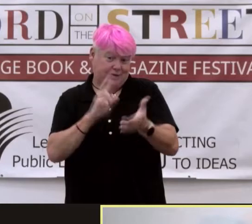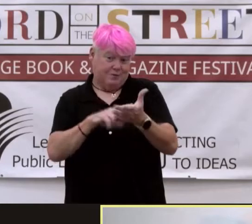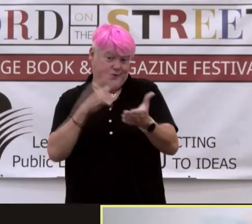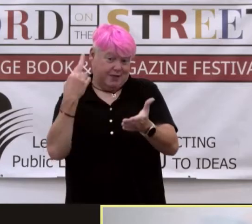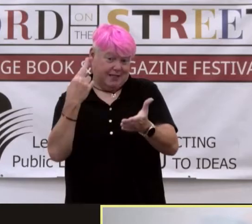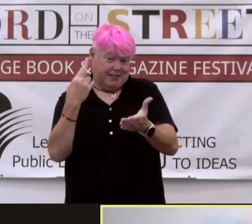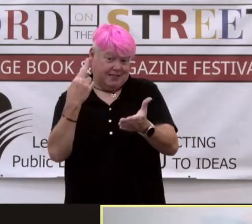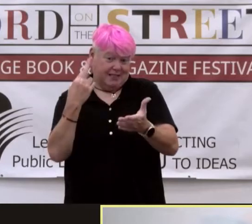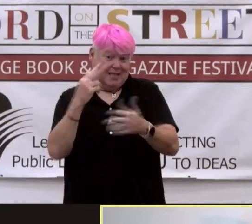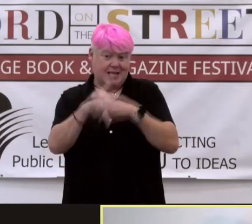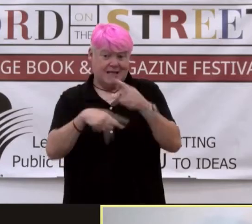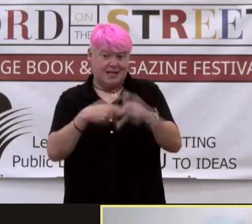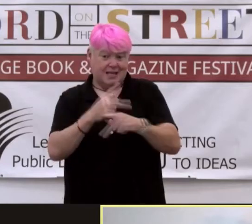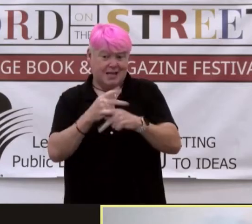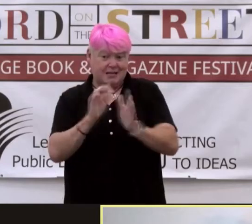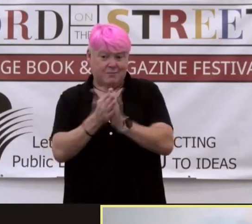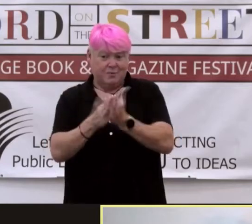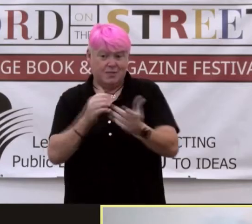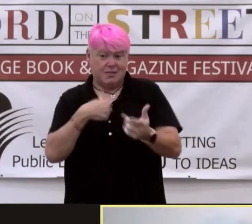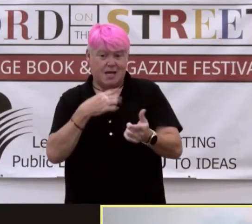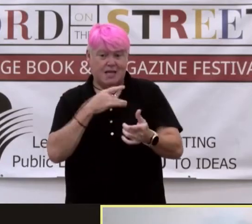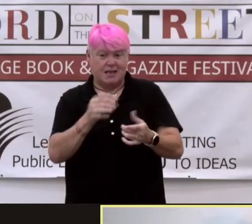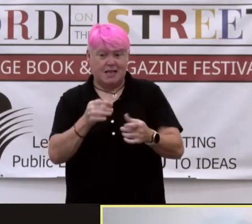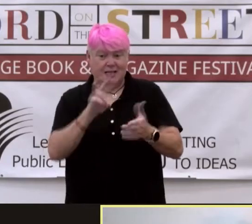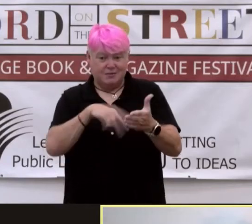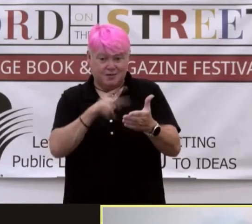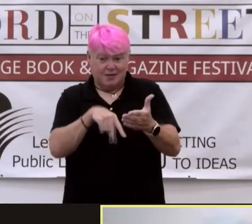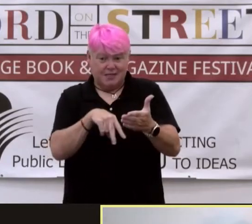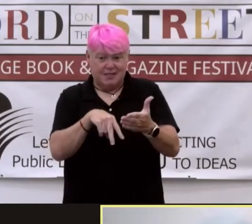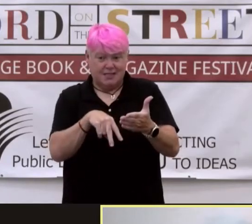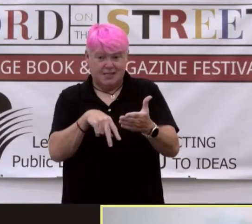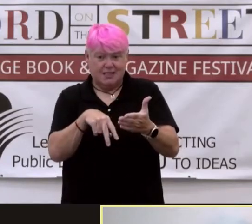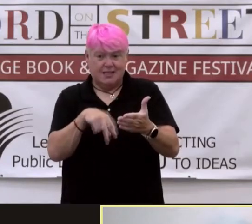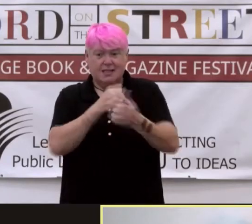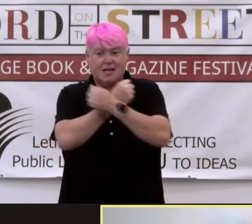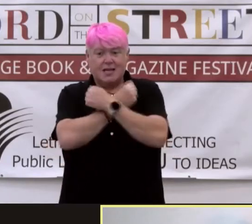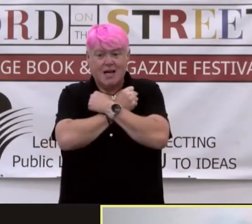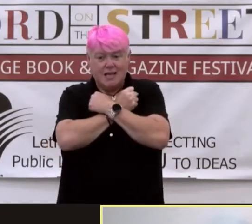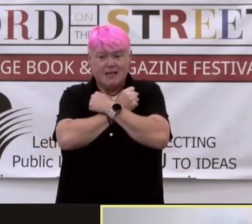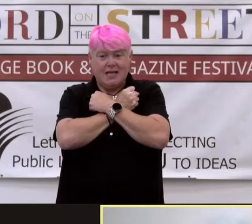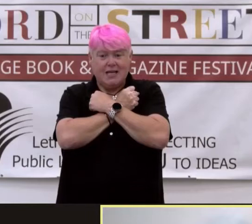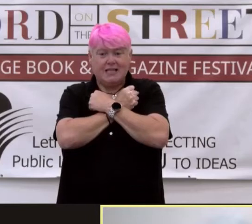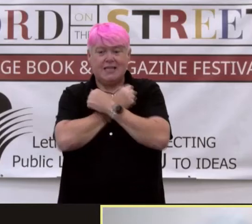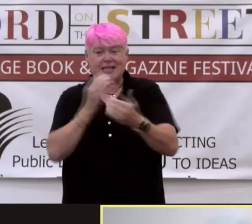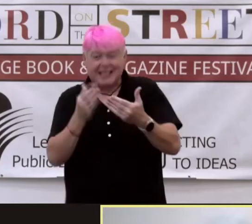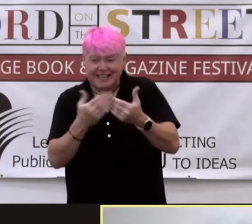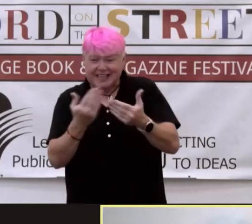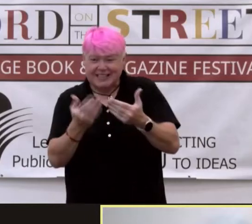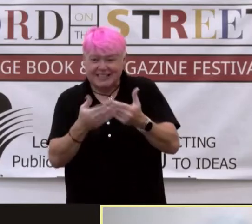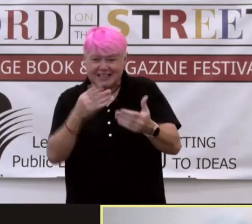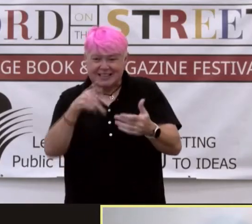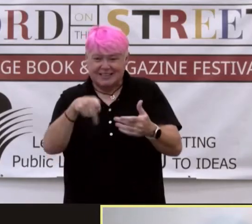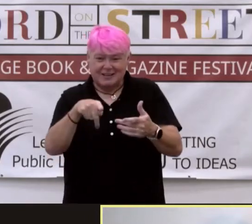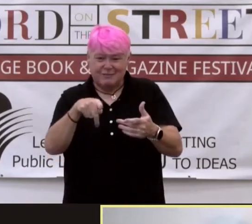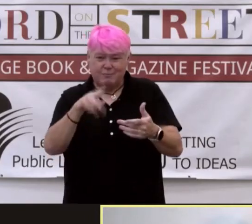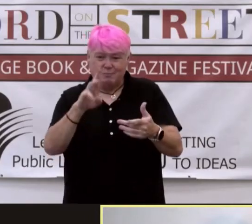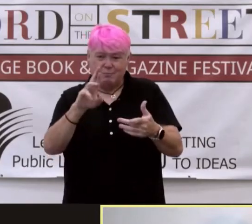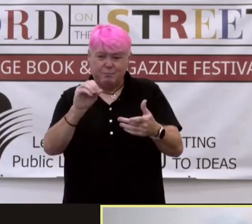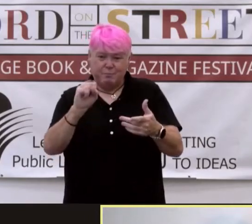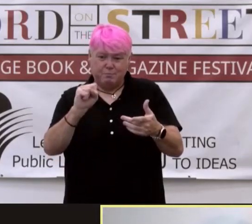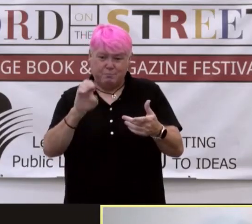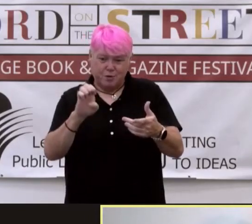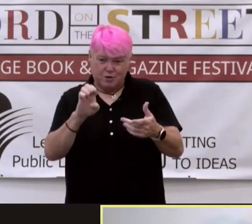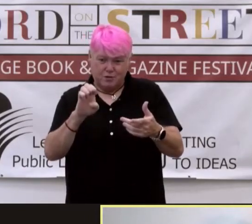that I like to read, and I really I love simplicity of prose. I really enjoy something that, like